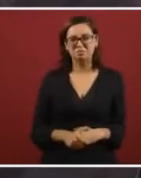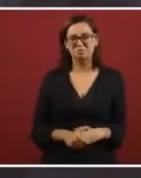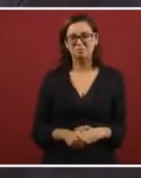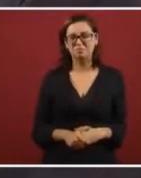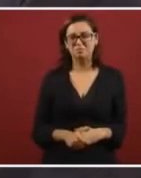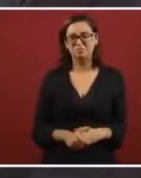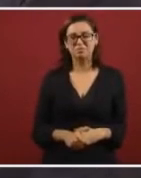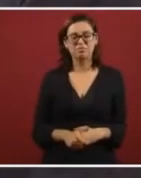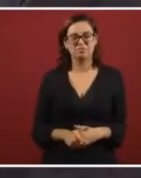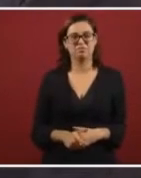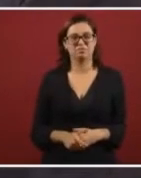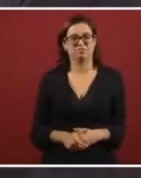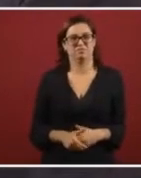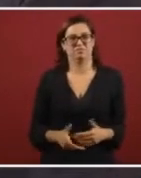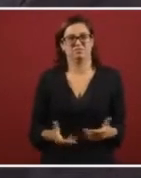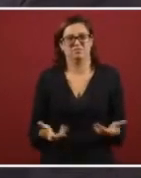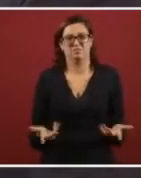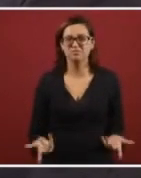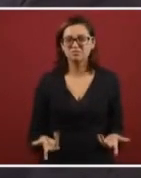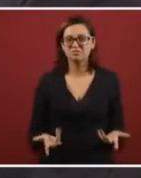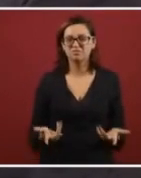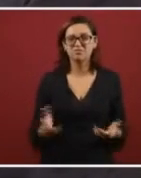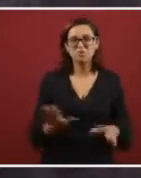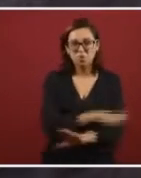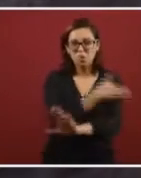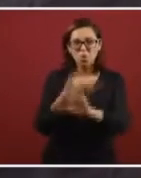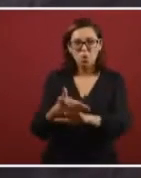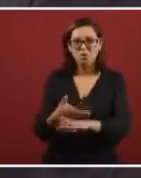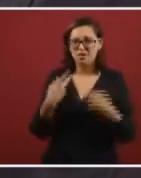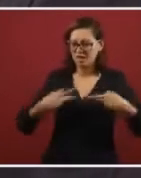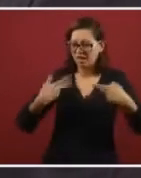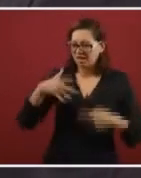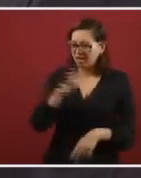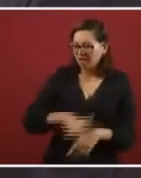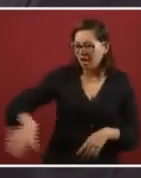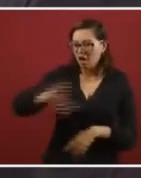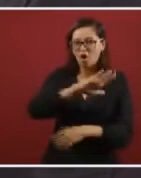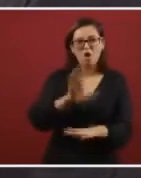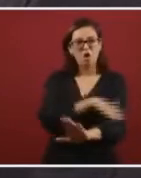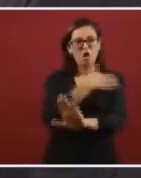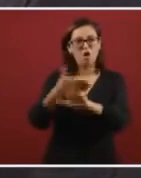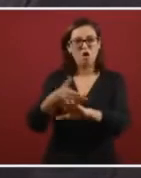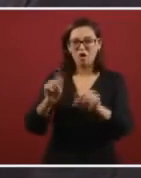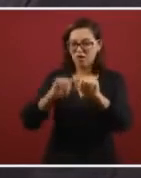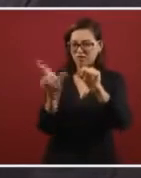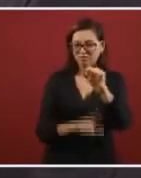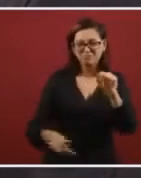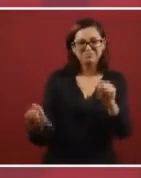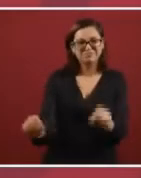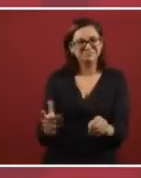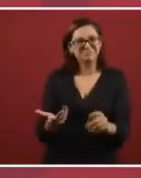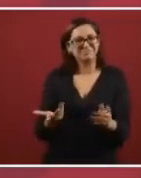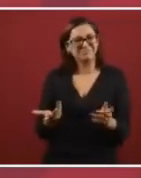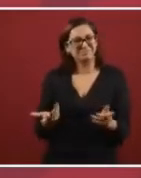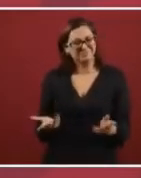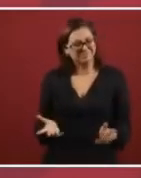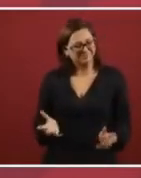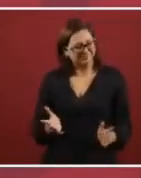abuse al pueblo y a la that nación. Would be done to the people and the nation.